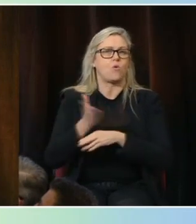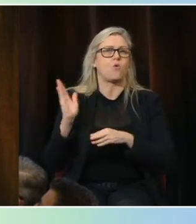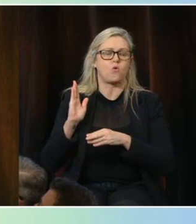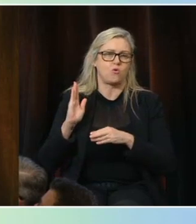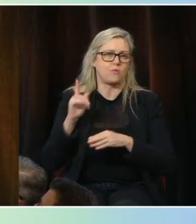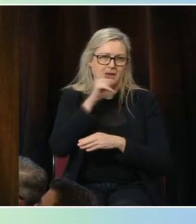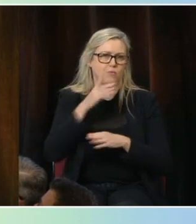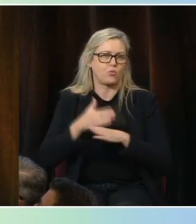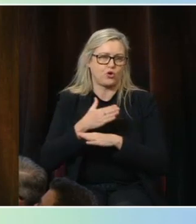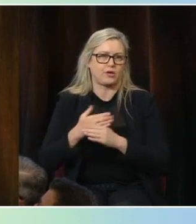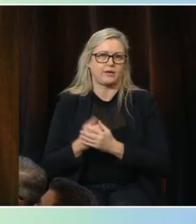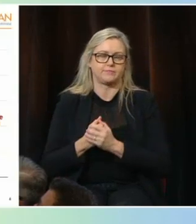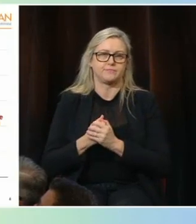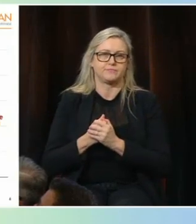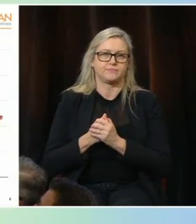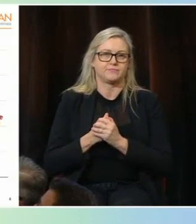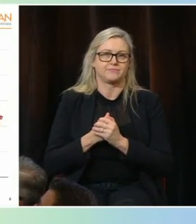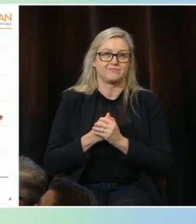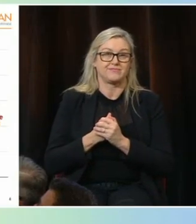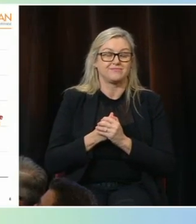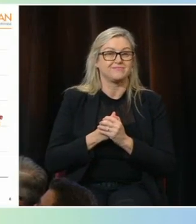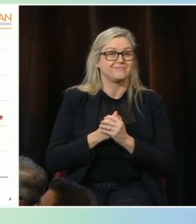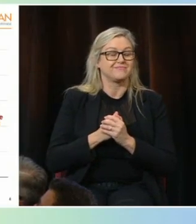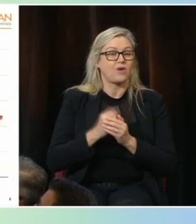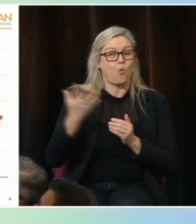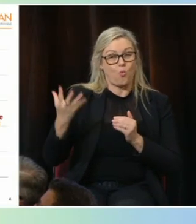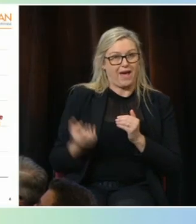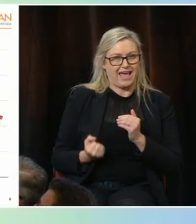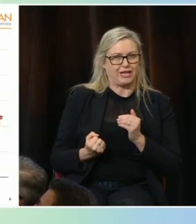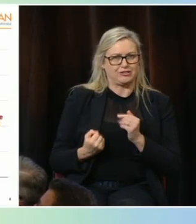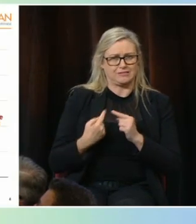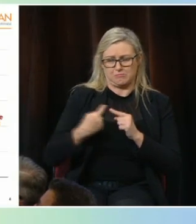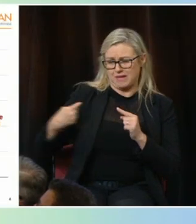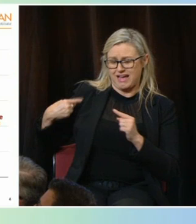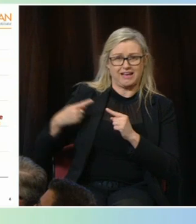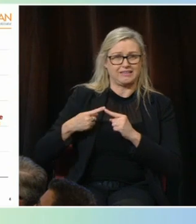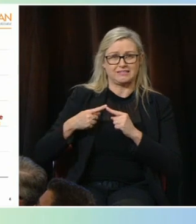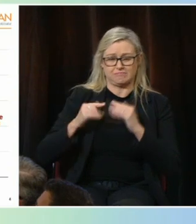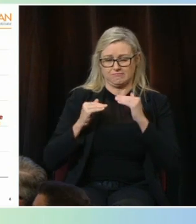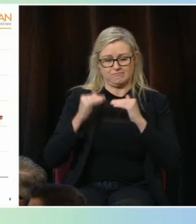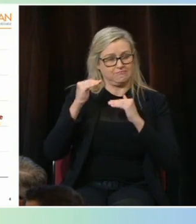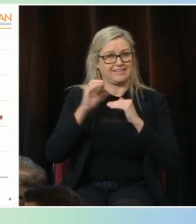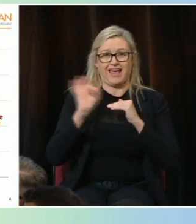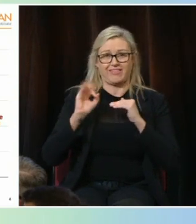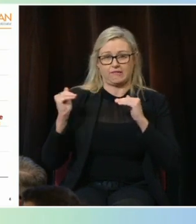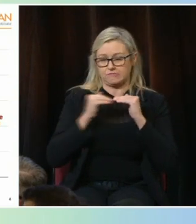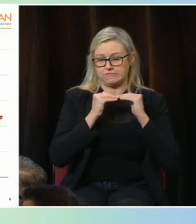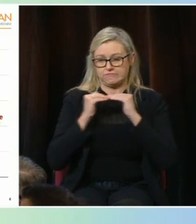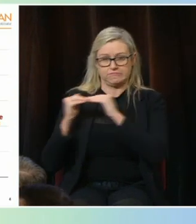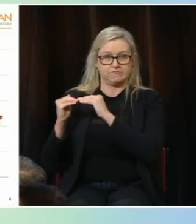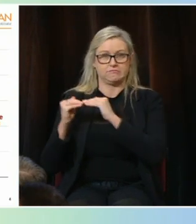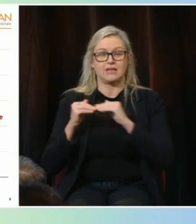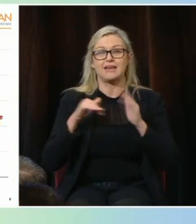as we know real wages have been in a holding pattern for the best part of a decade with current inflation they are going